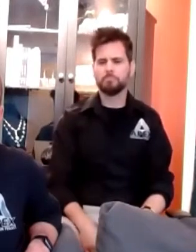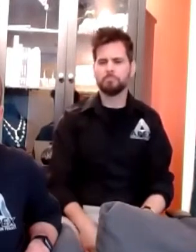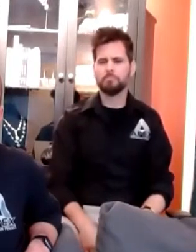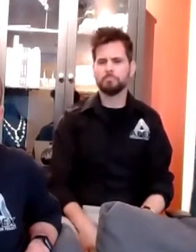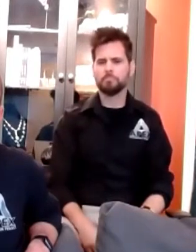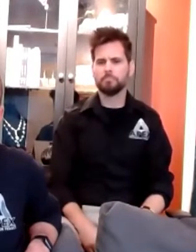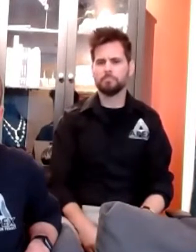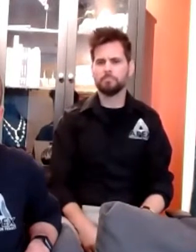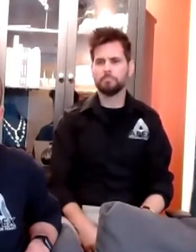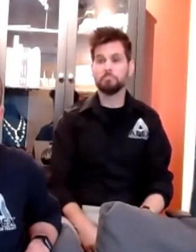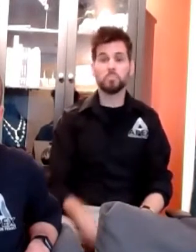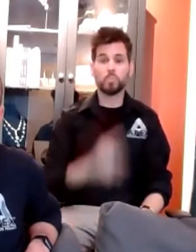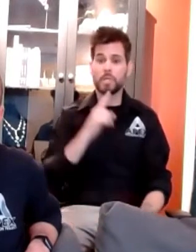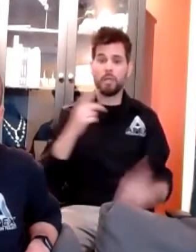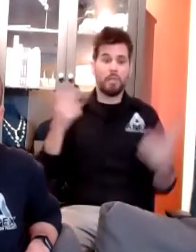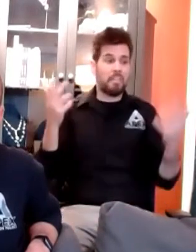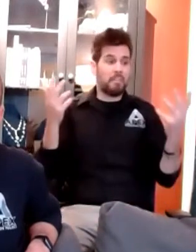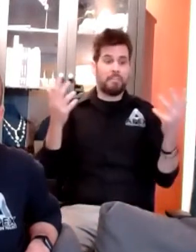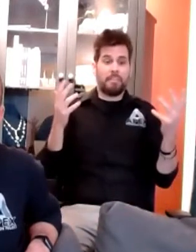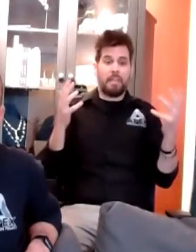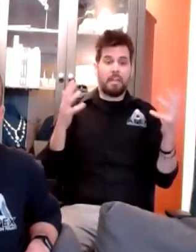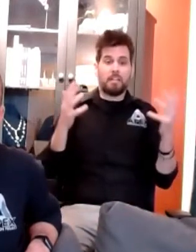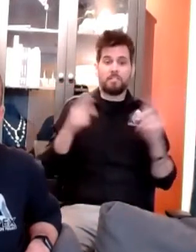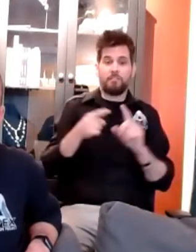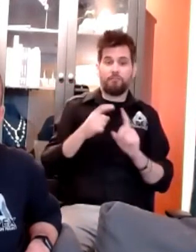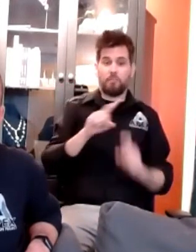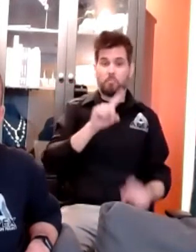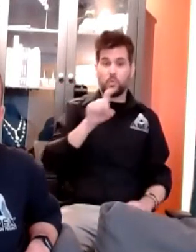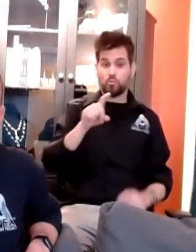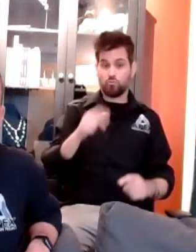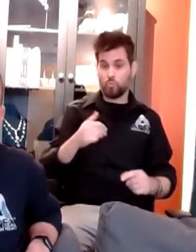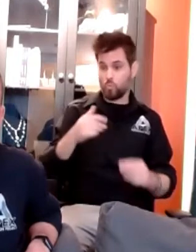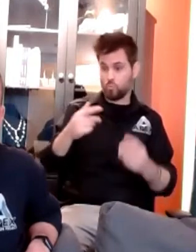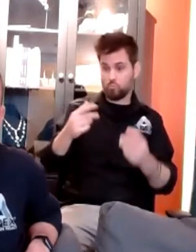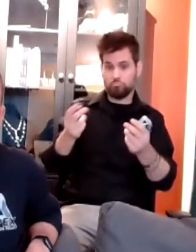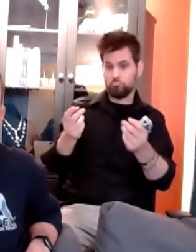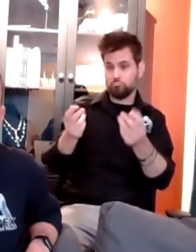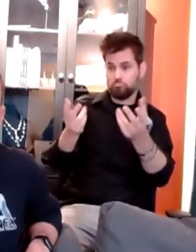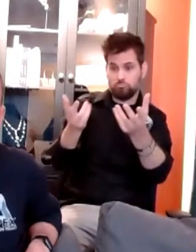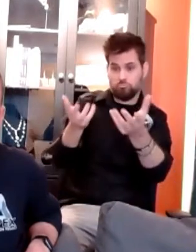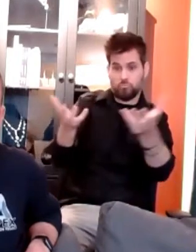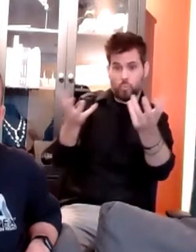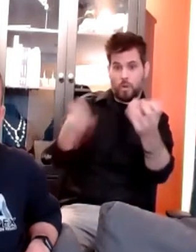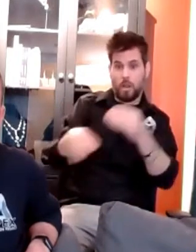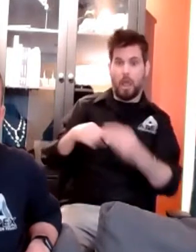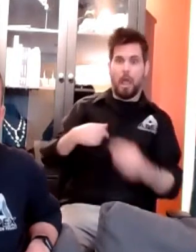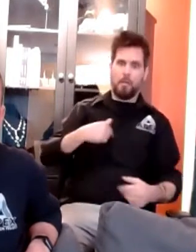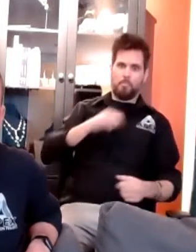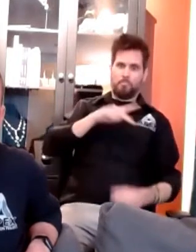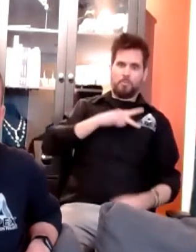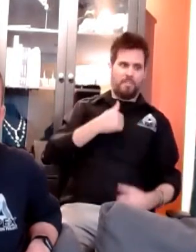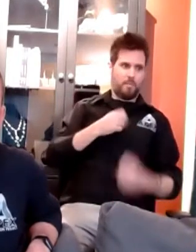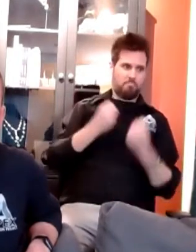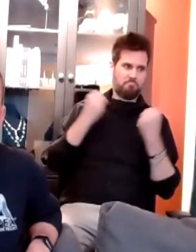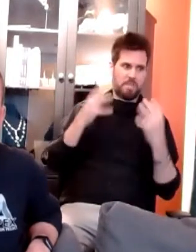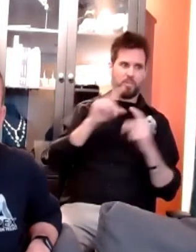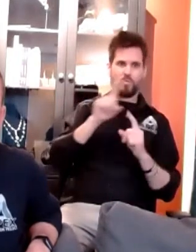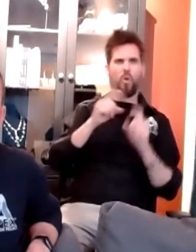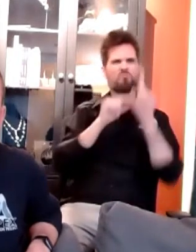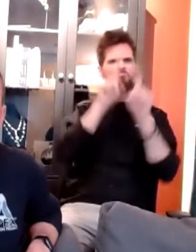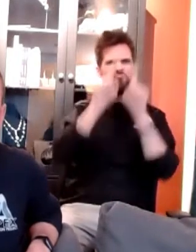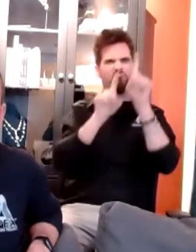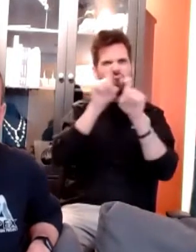That's about it for the questions from the viewers today. Do you guys have any? I mean, obviously, I have a lot of questions. Actually, Chelsea, I'd love to talk to you